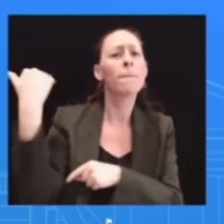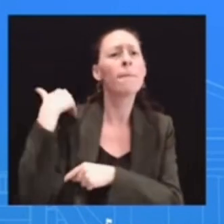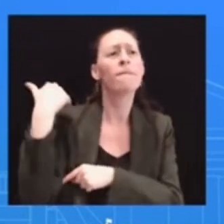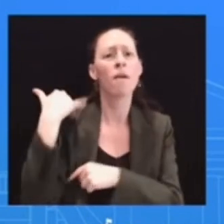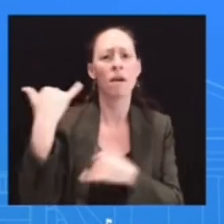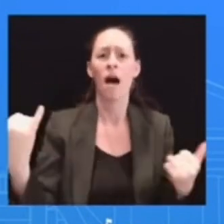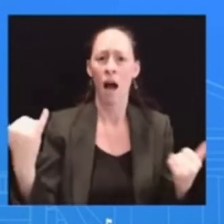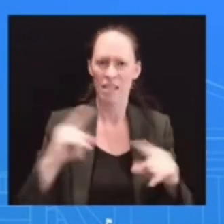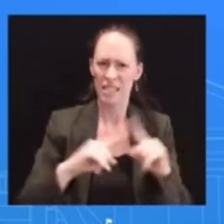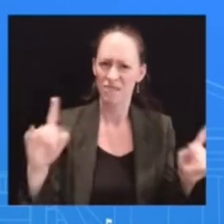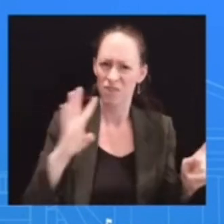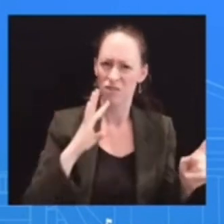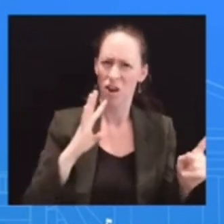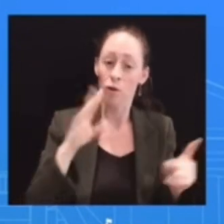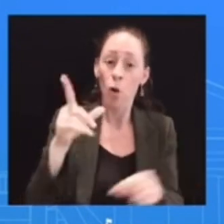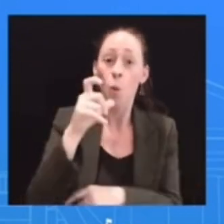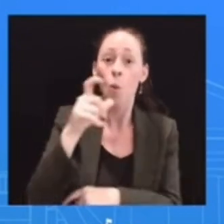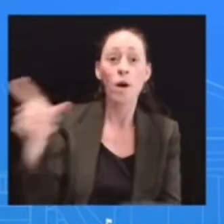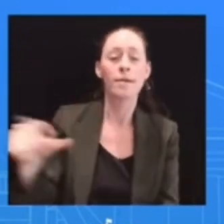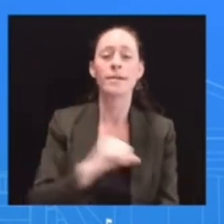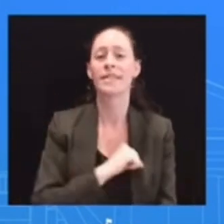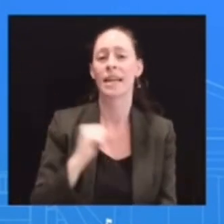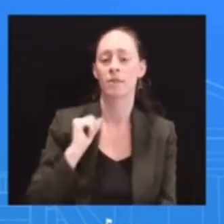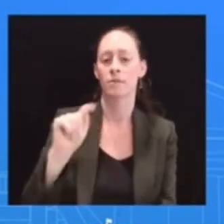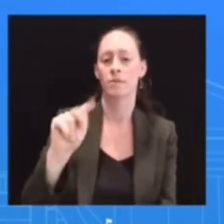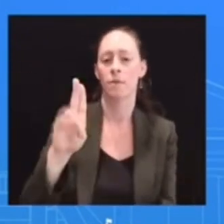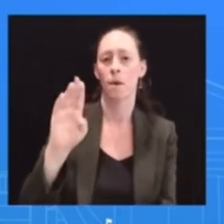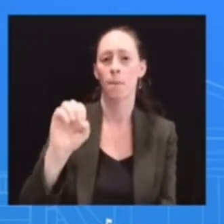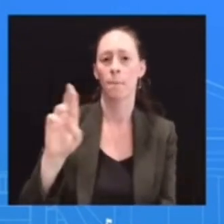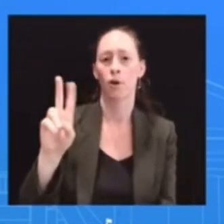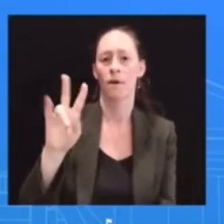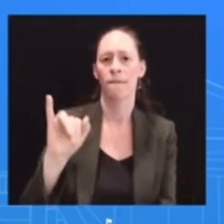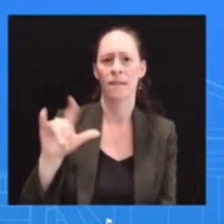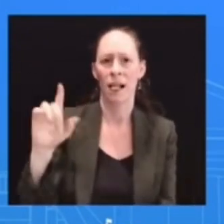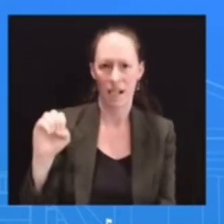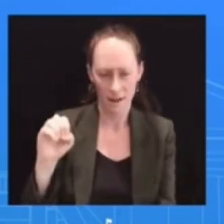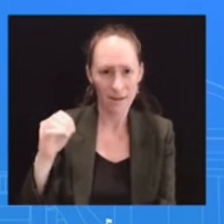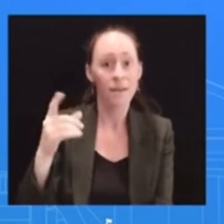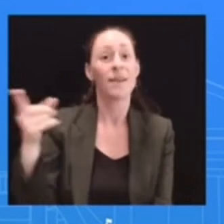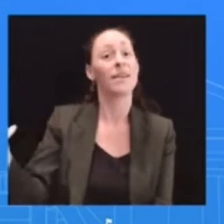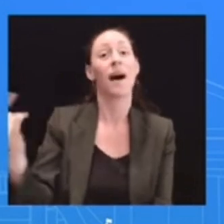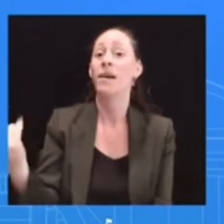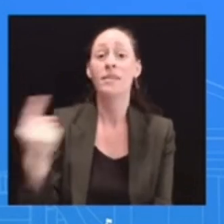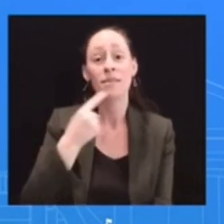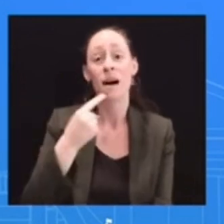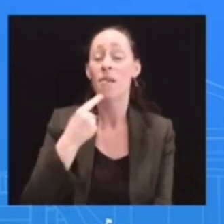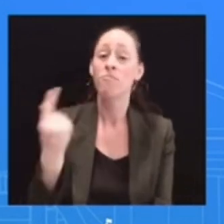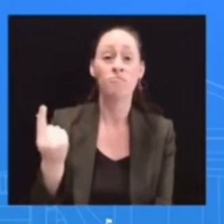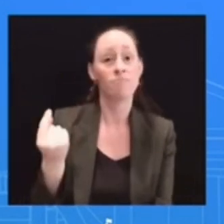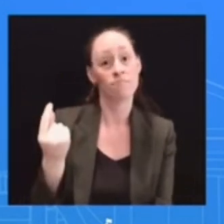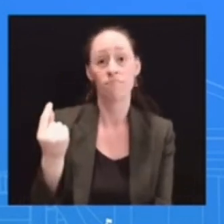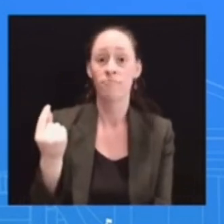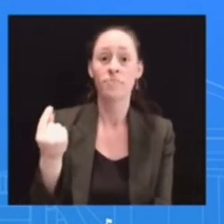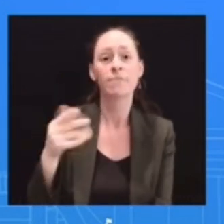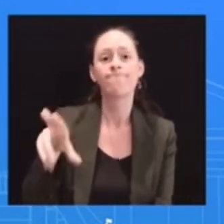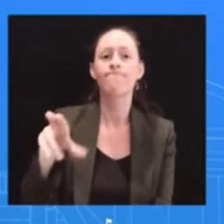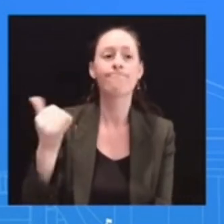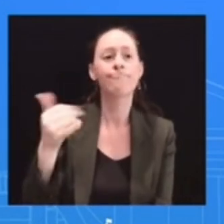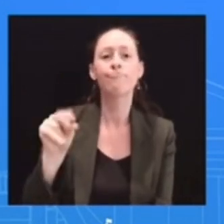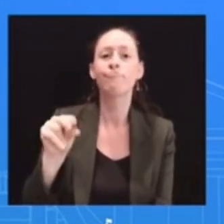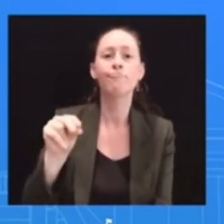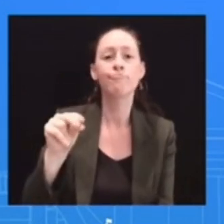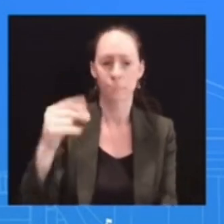Tuberville is hijacking what has traditionally been a bipartisan process, the National Defense Authorization Act. He's